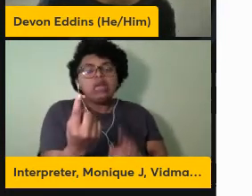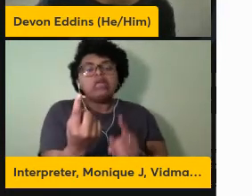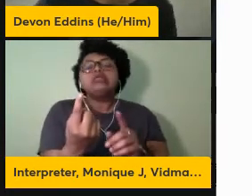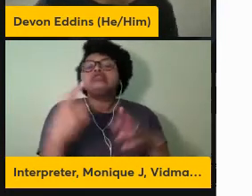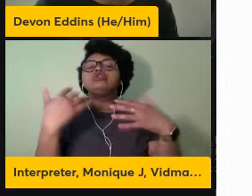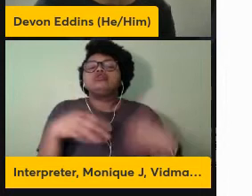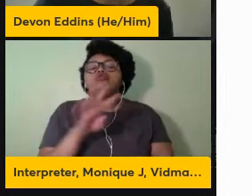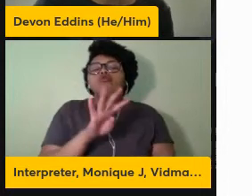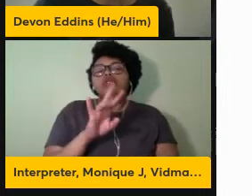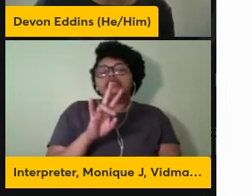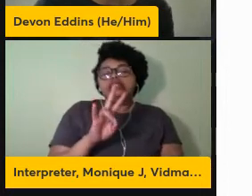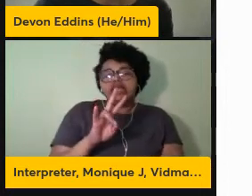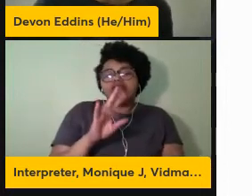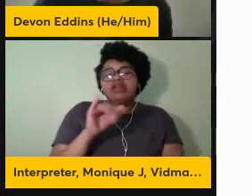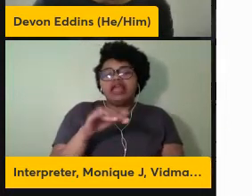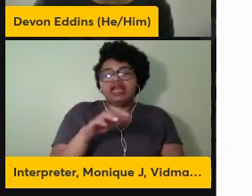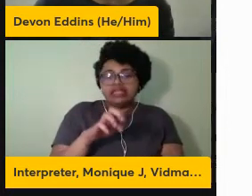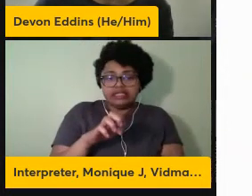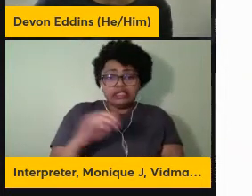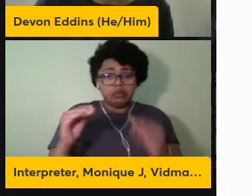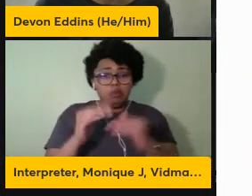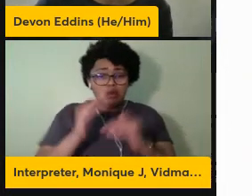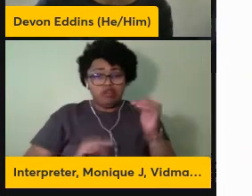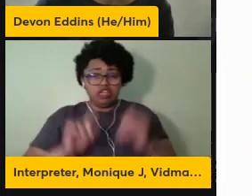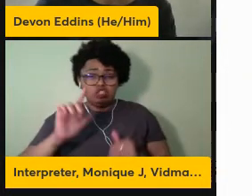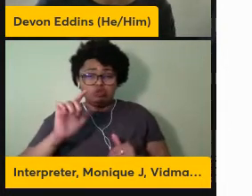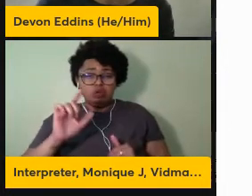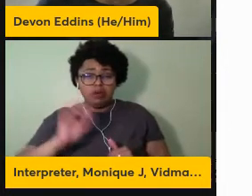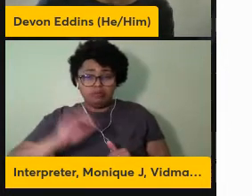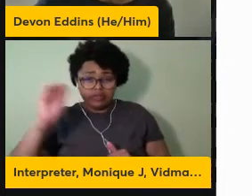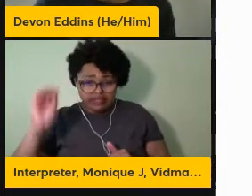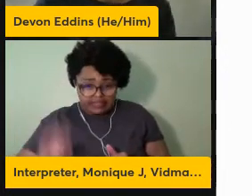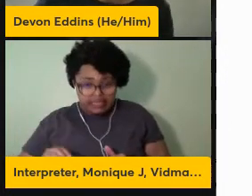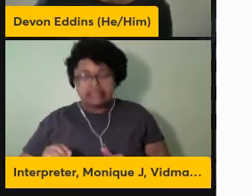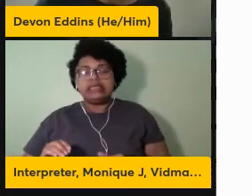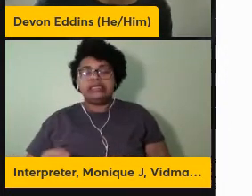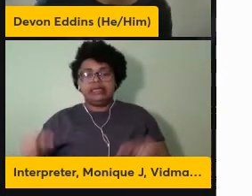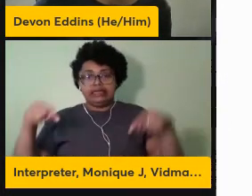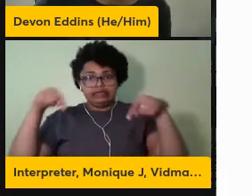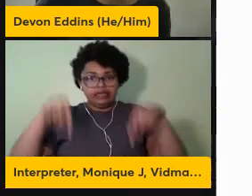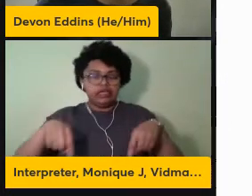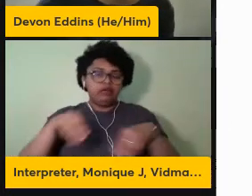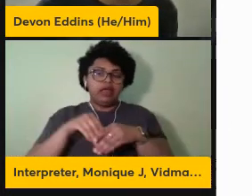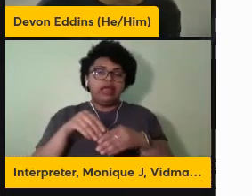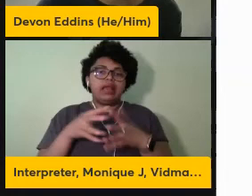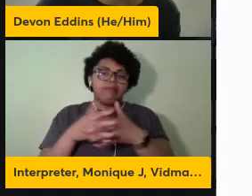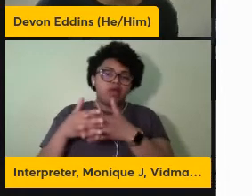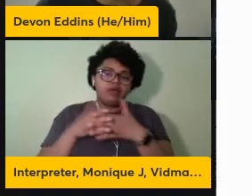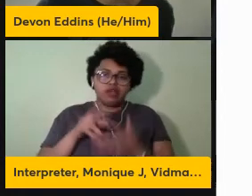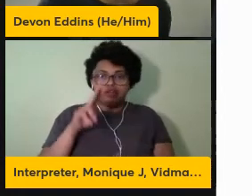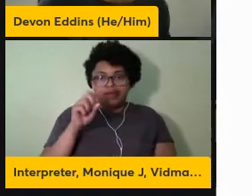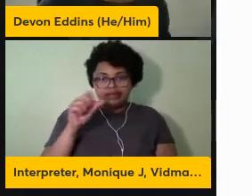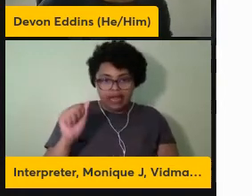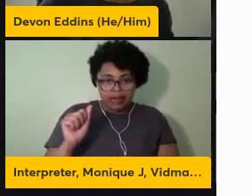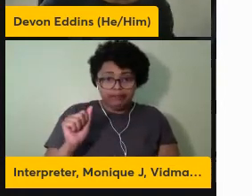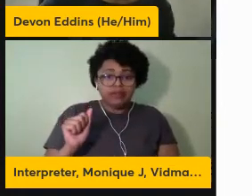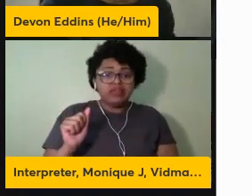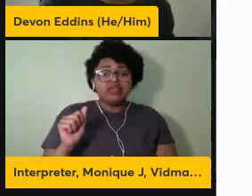over 21% of total cases, have been here within the United States, and approximately